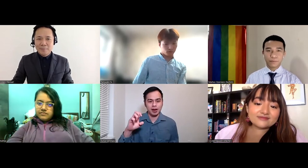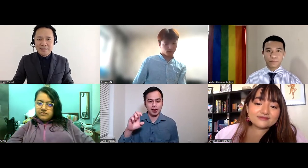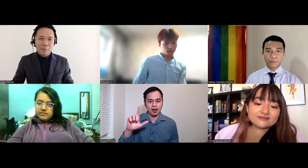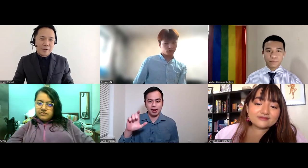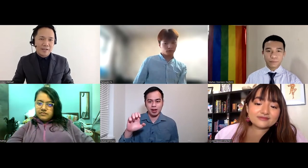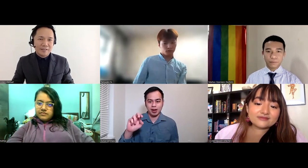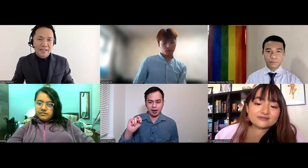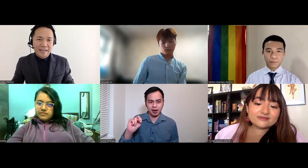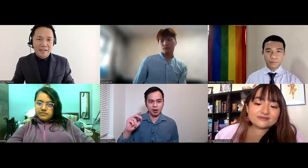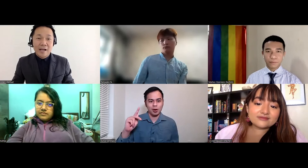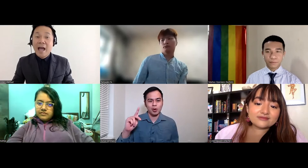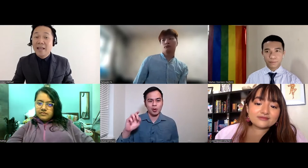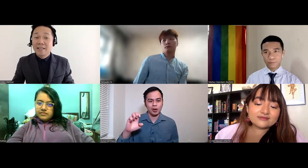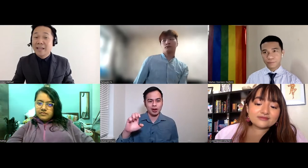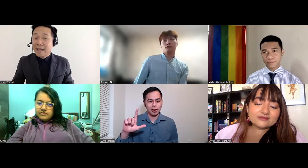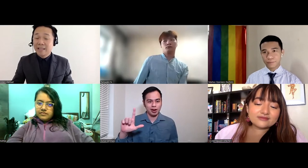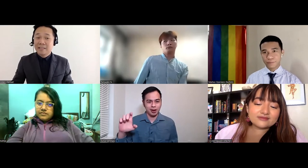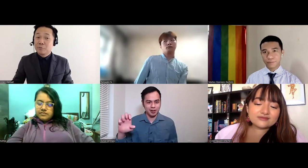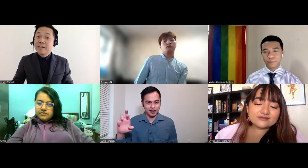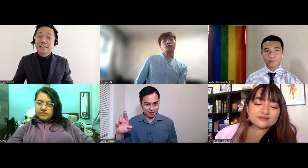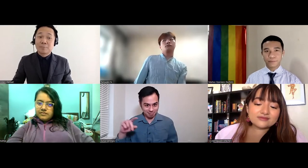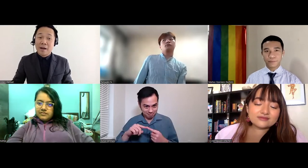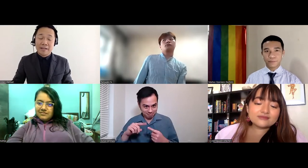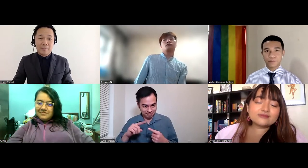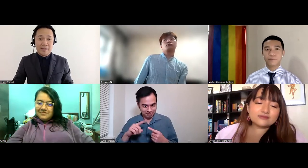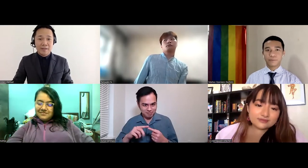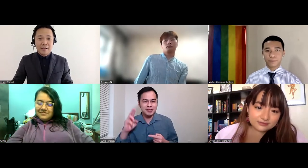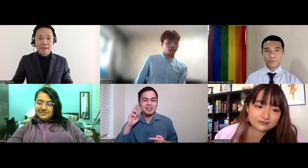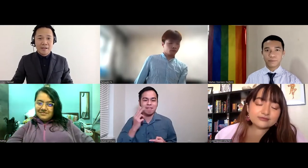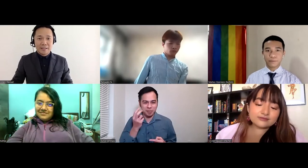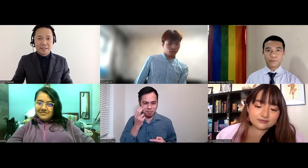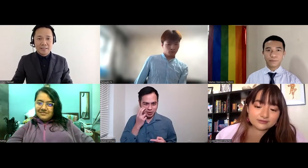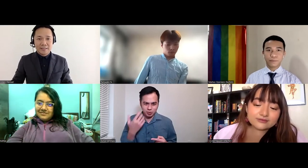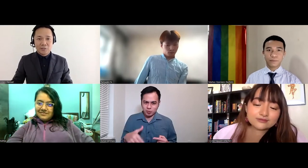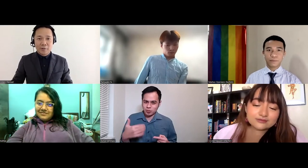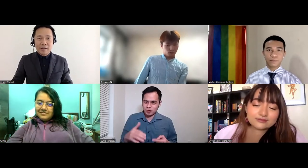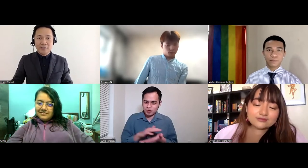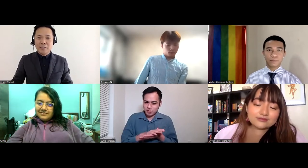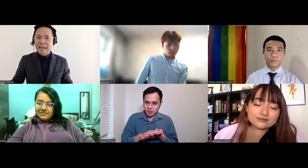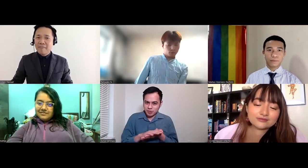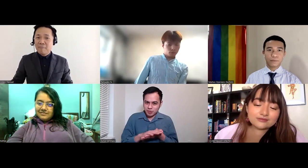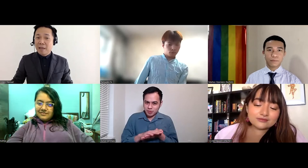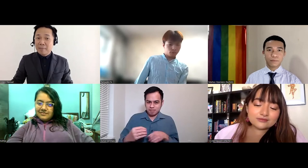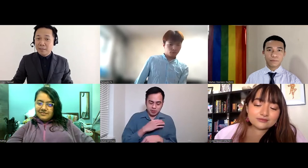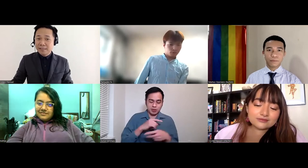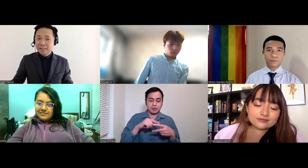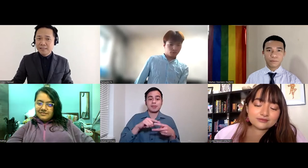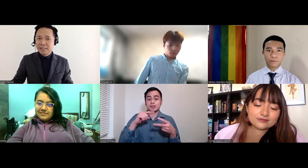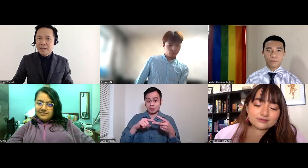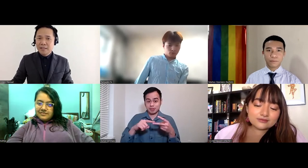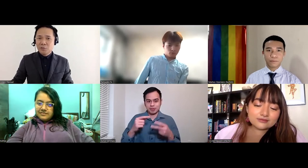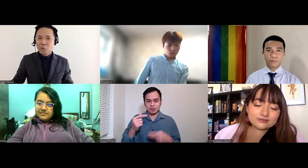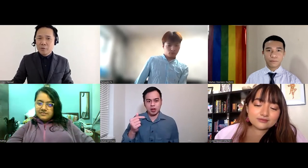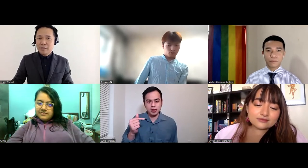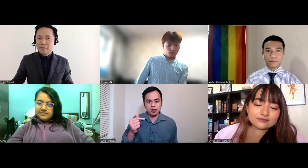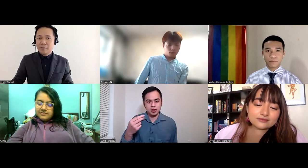was this person I really like, Helen Keller, that really inspired me, her story. So a deaf-blind person,